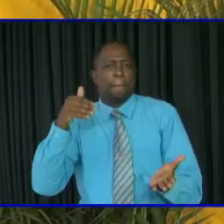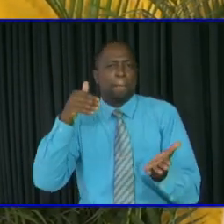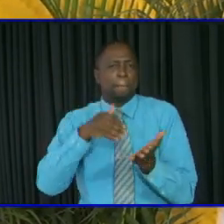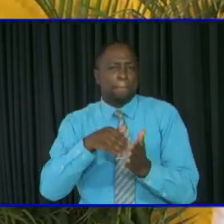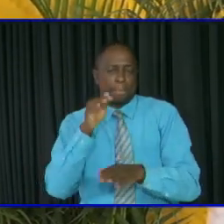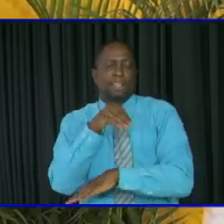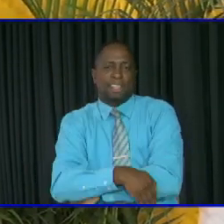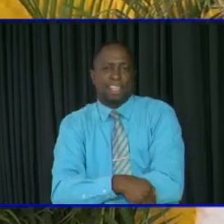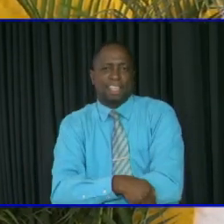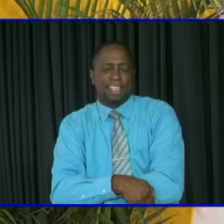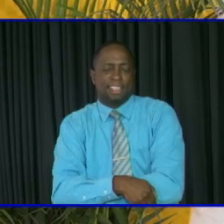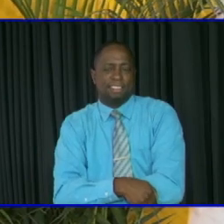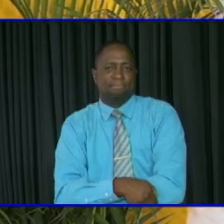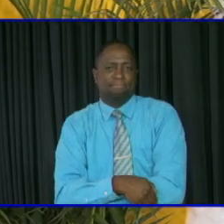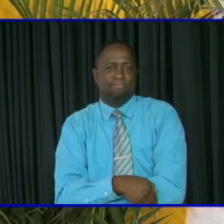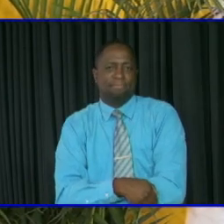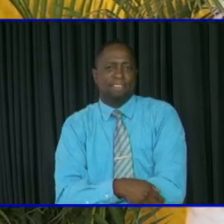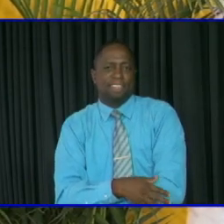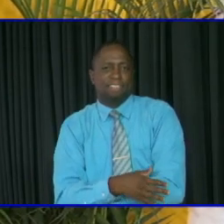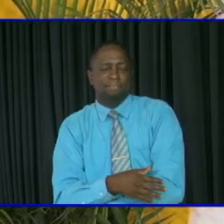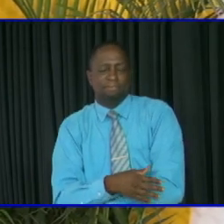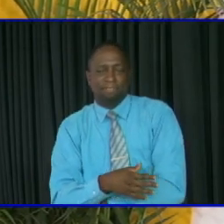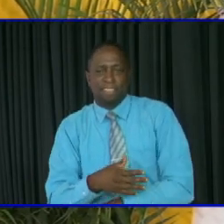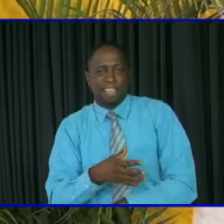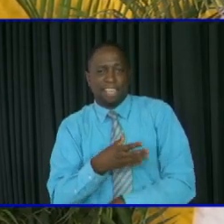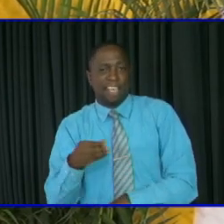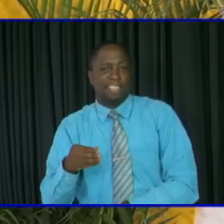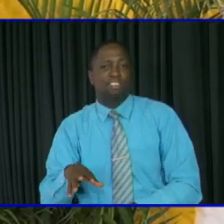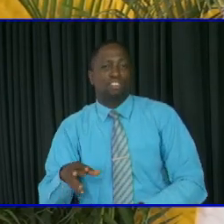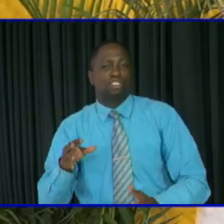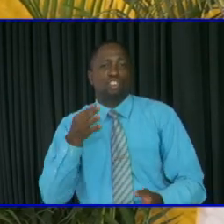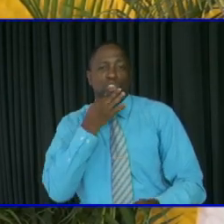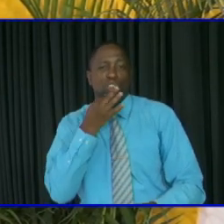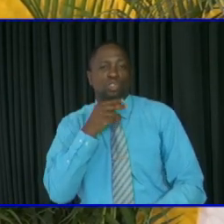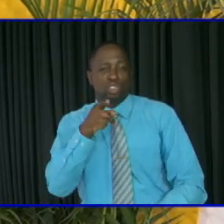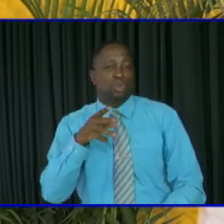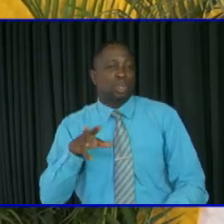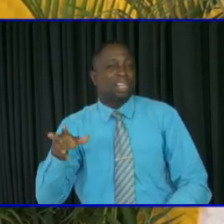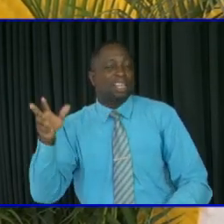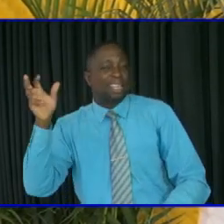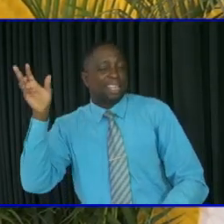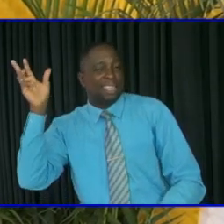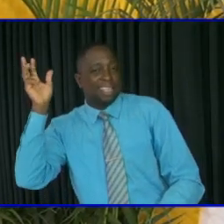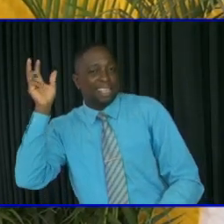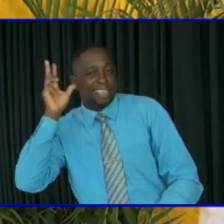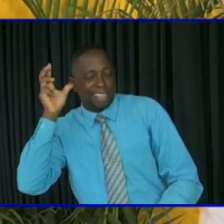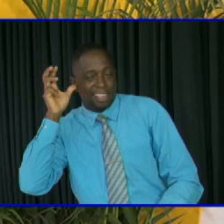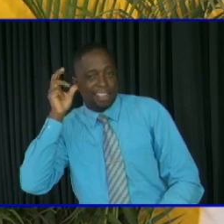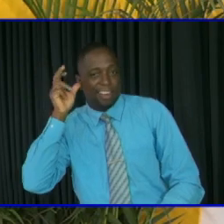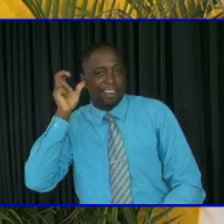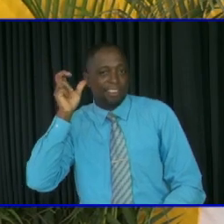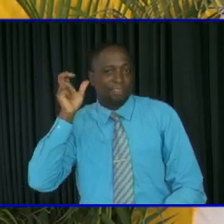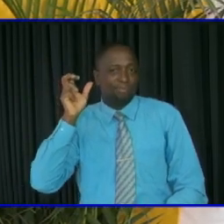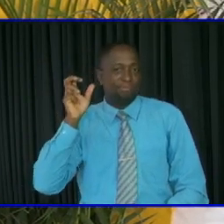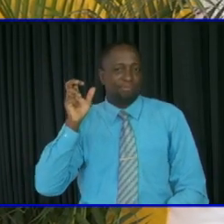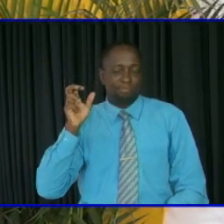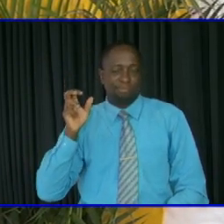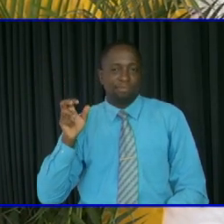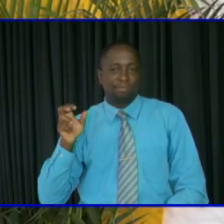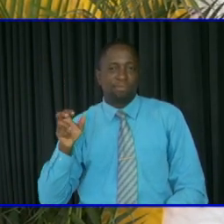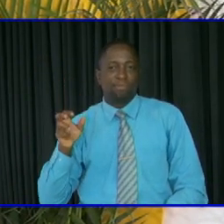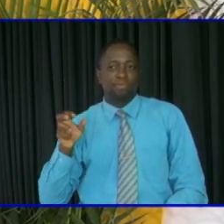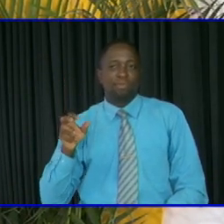heard. Behold, the bridegroom cometh. Go ye out to meet him. And I shall help you to understand that when